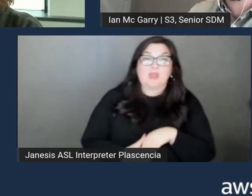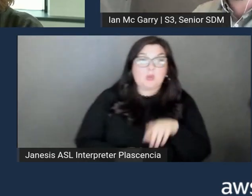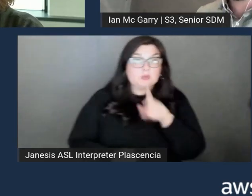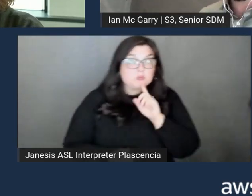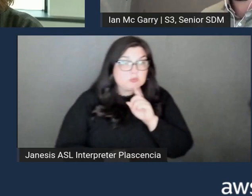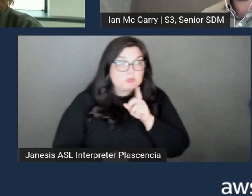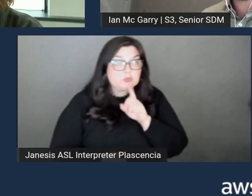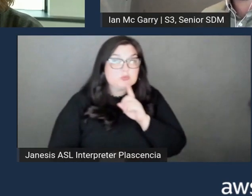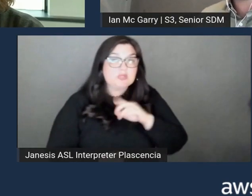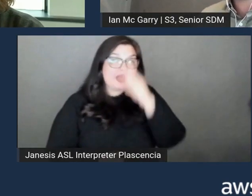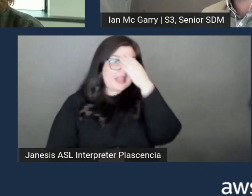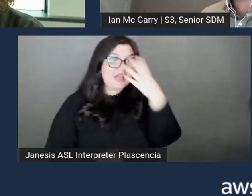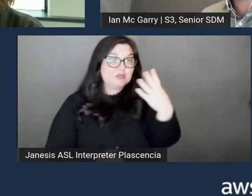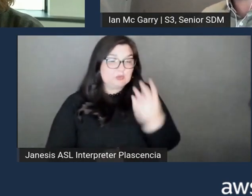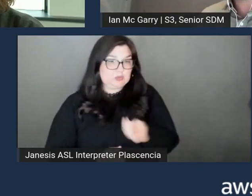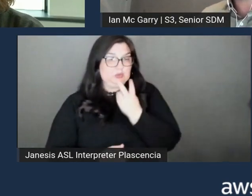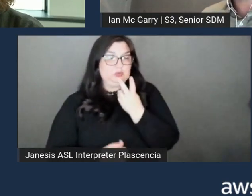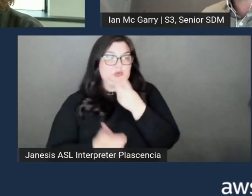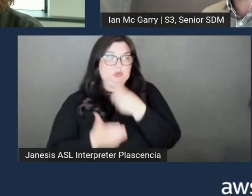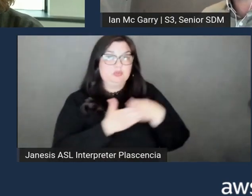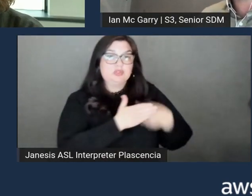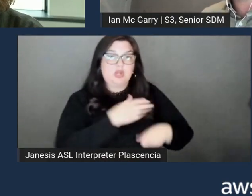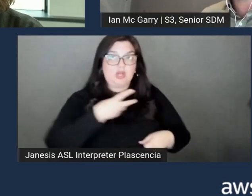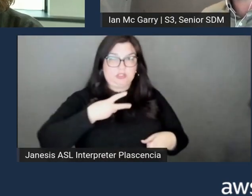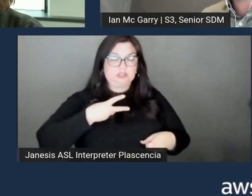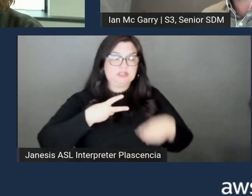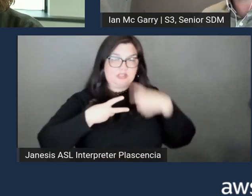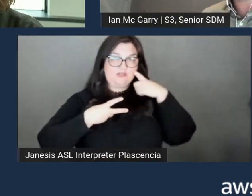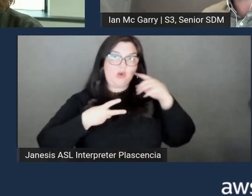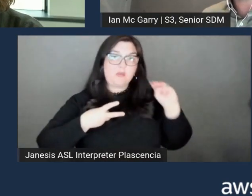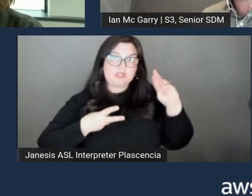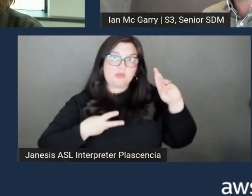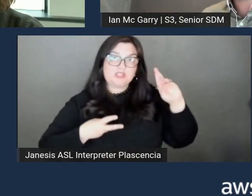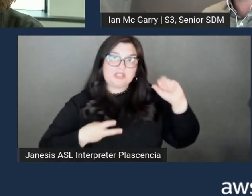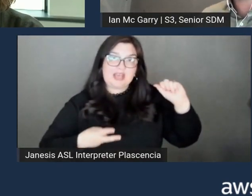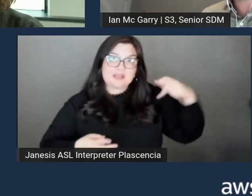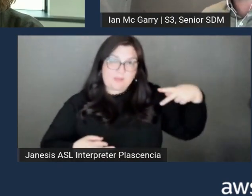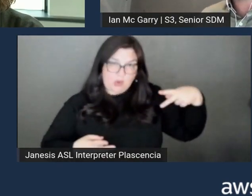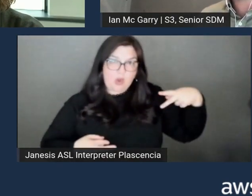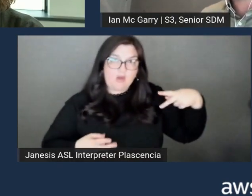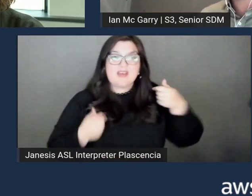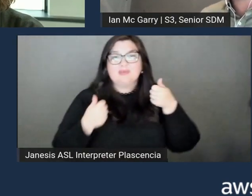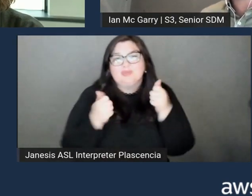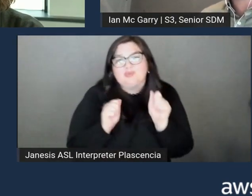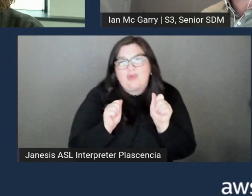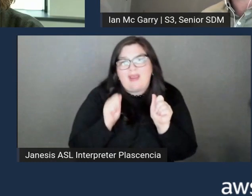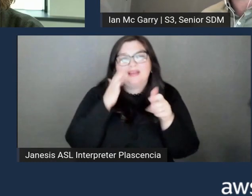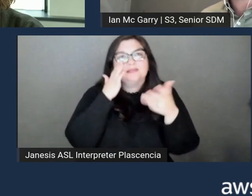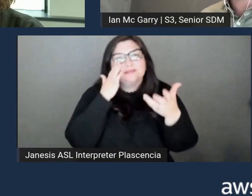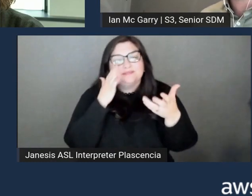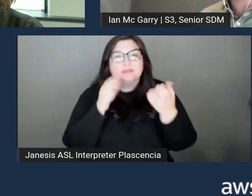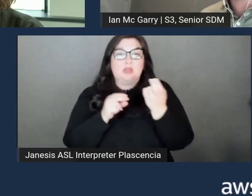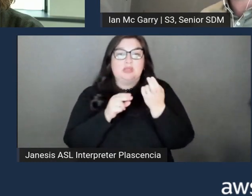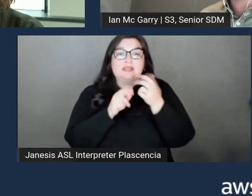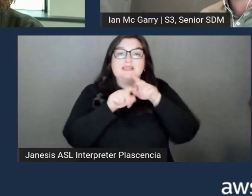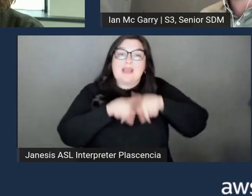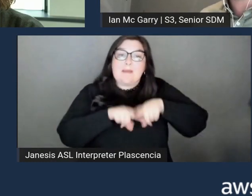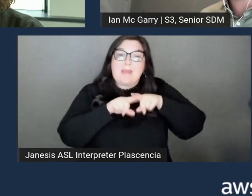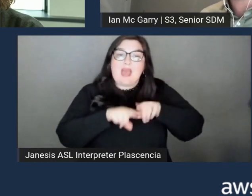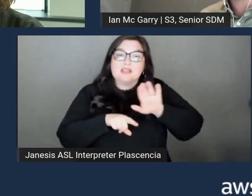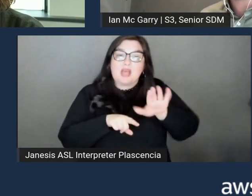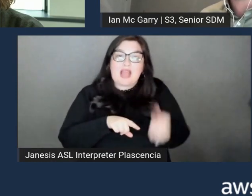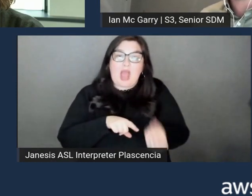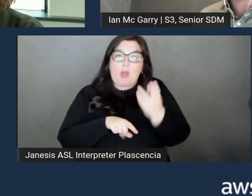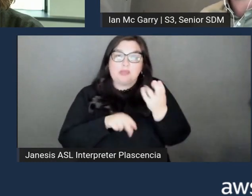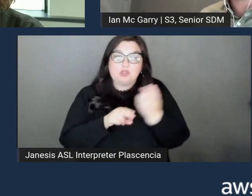there are two charges associated with a multi-region access point, and we tried to make it very much usage-based, which is kind